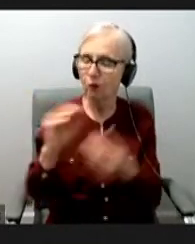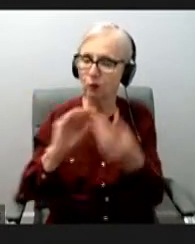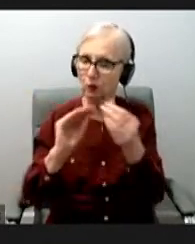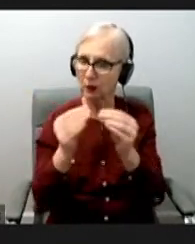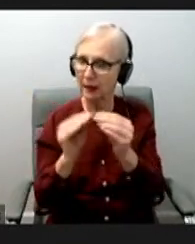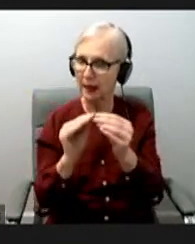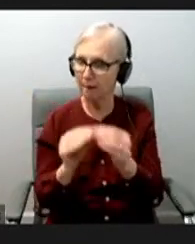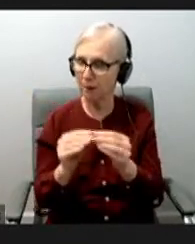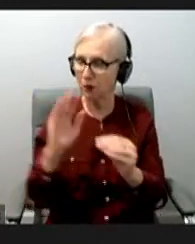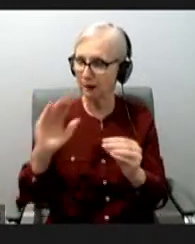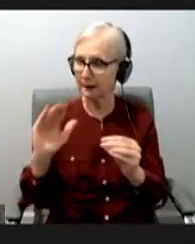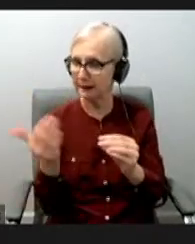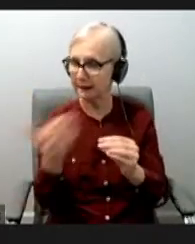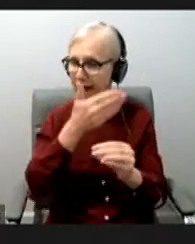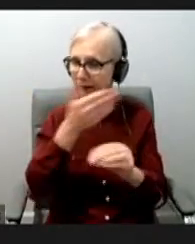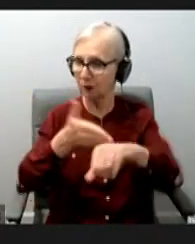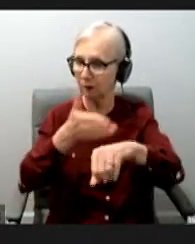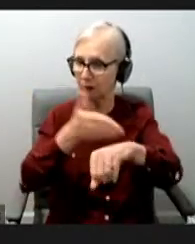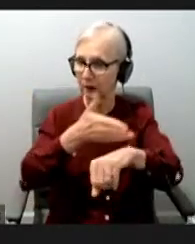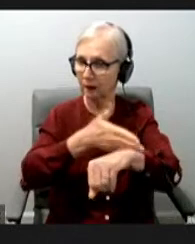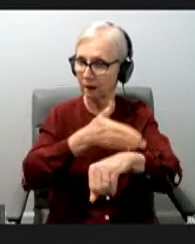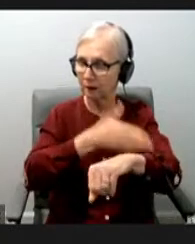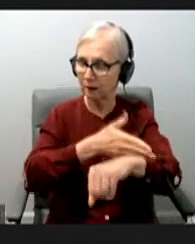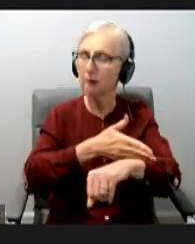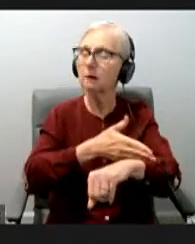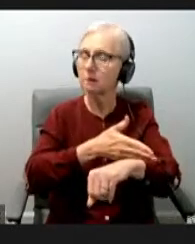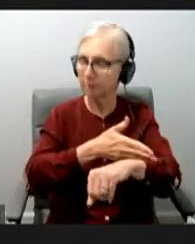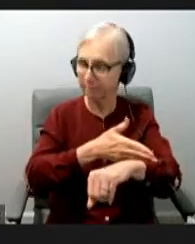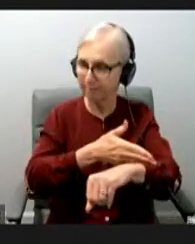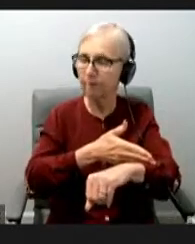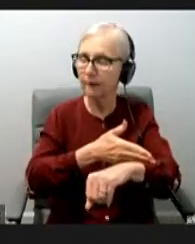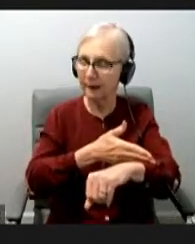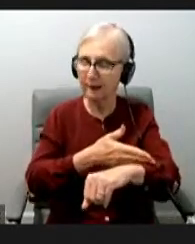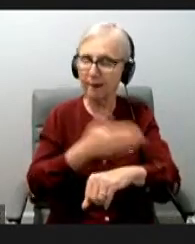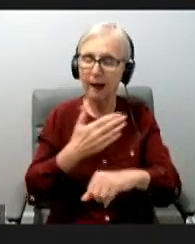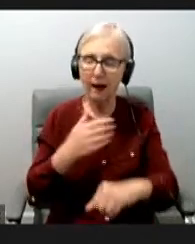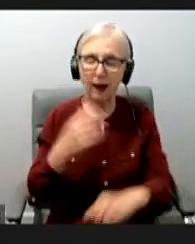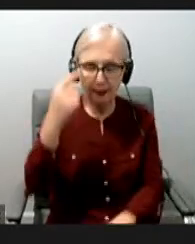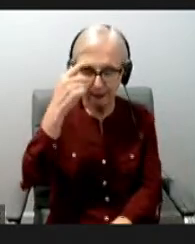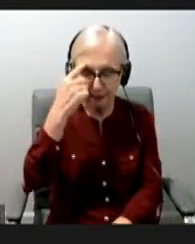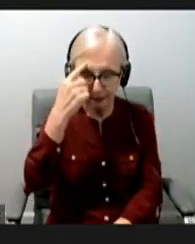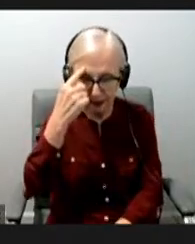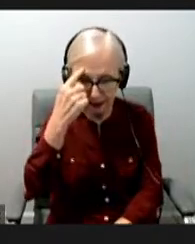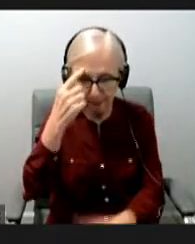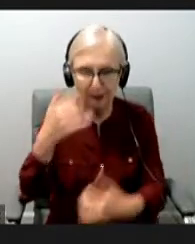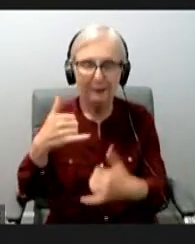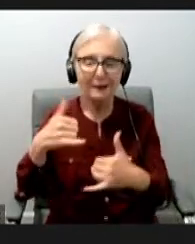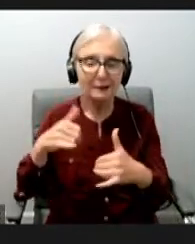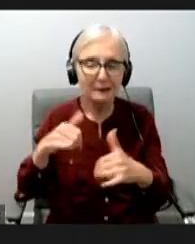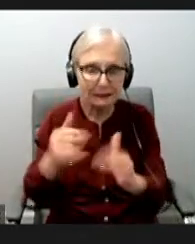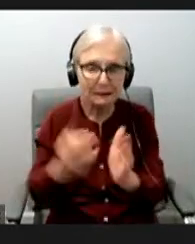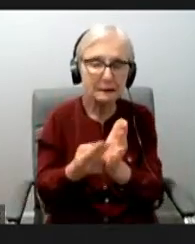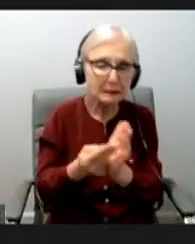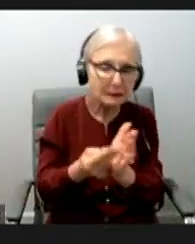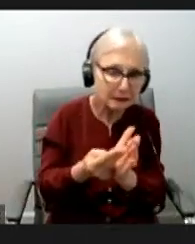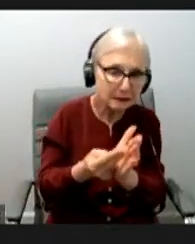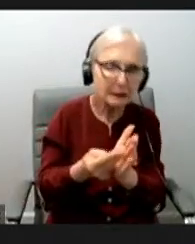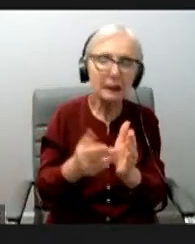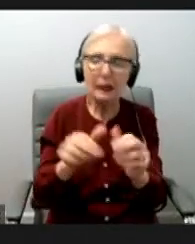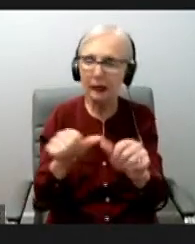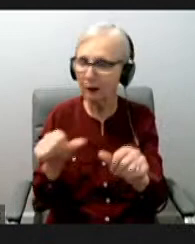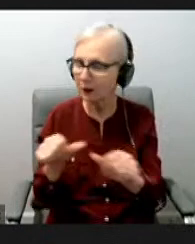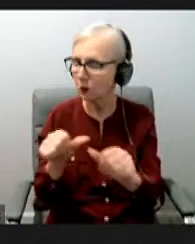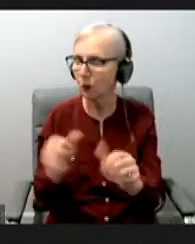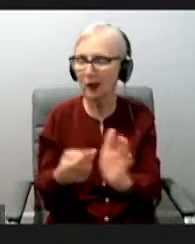updated several weeks or months ago. So looking better, I would say, but I think that there is lots of uncertainty still. And I would